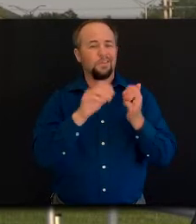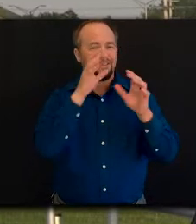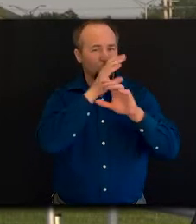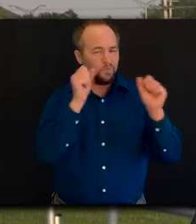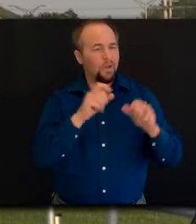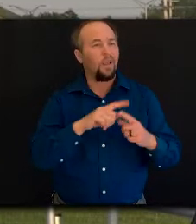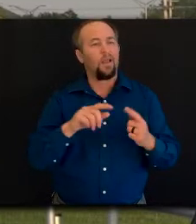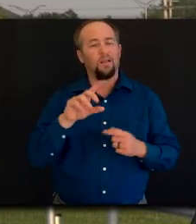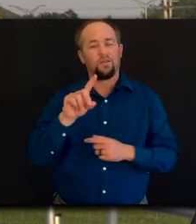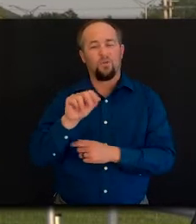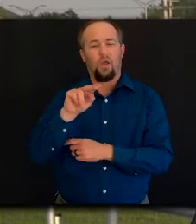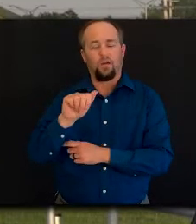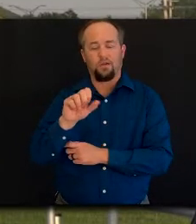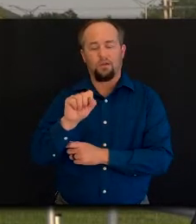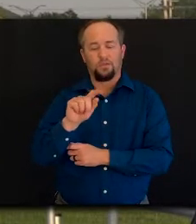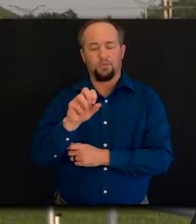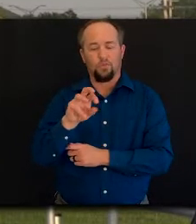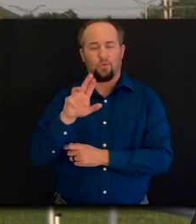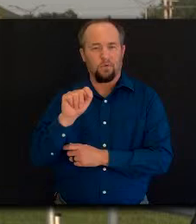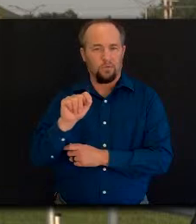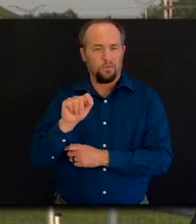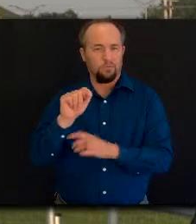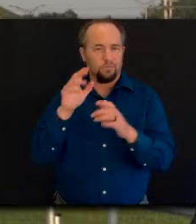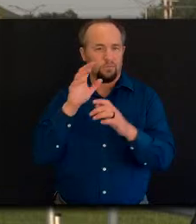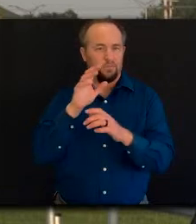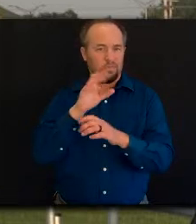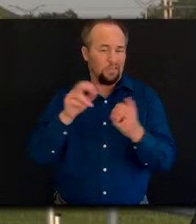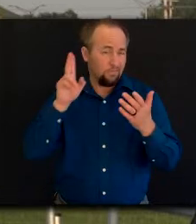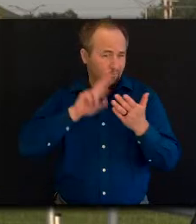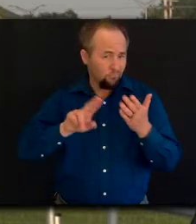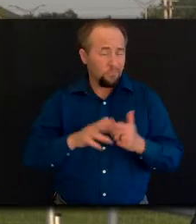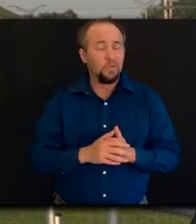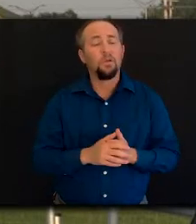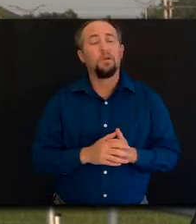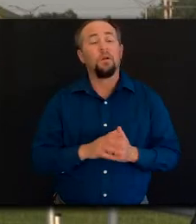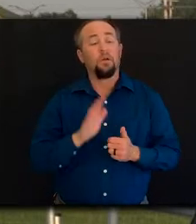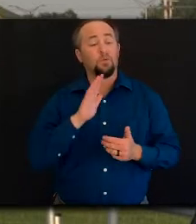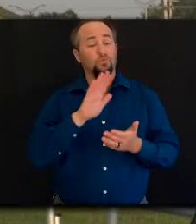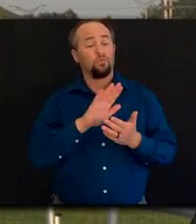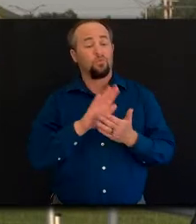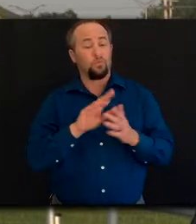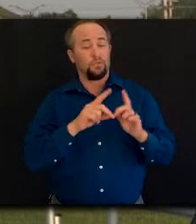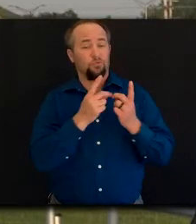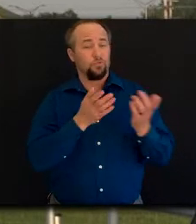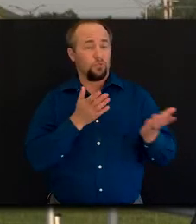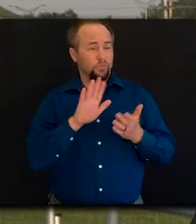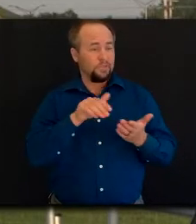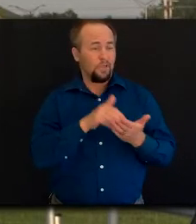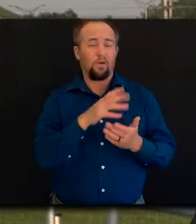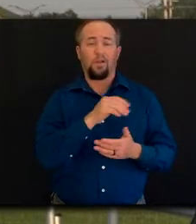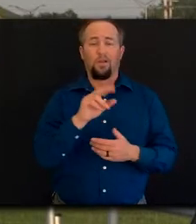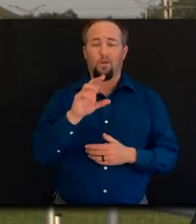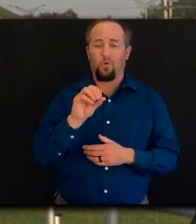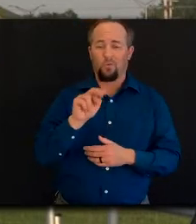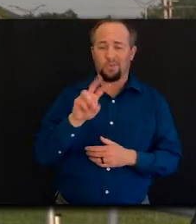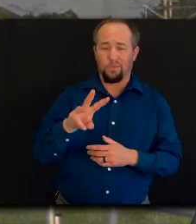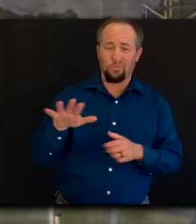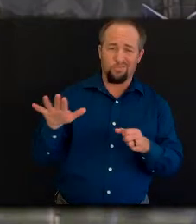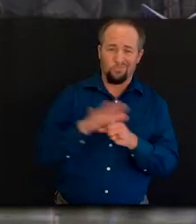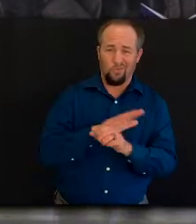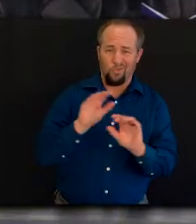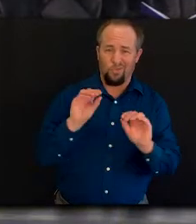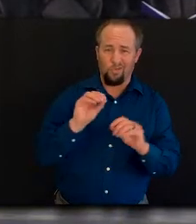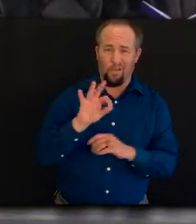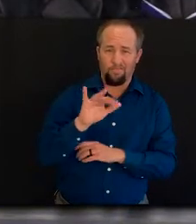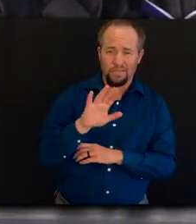Donna Stewart, Executive Assistant, our District Service Center employees, and ONW's entire office staff.